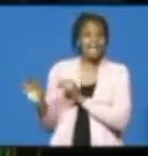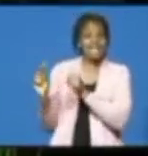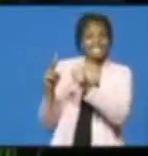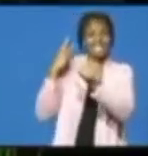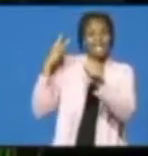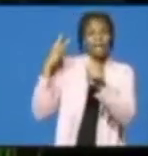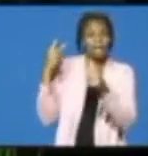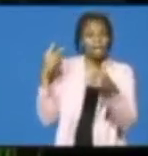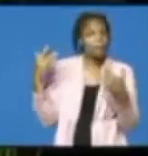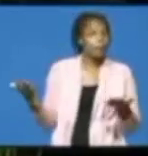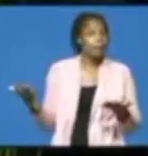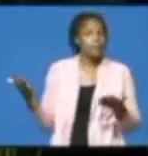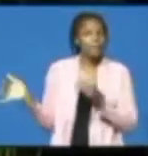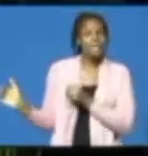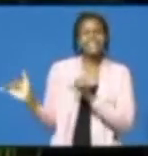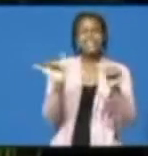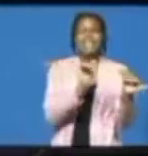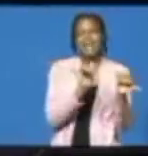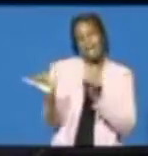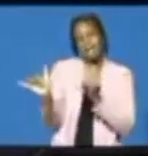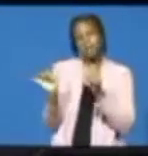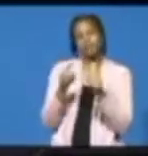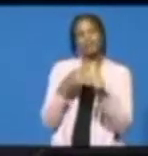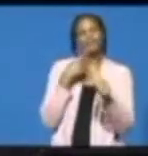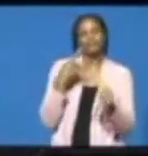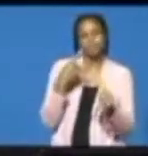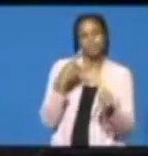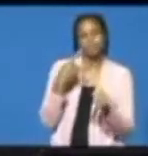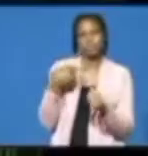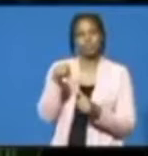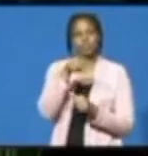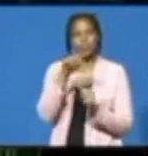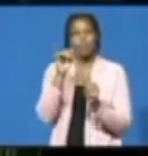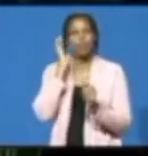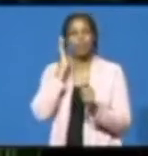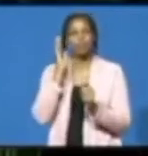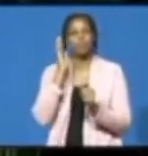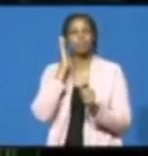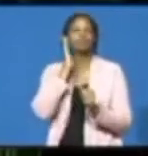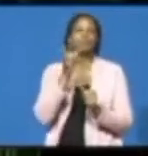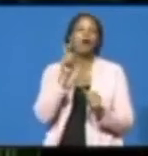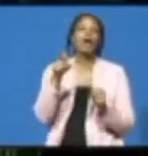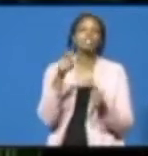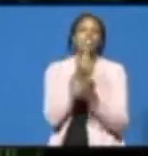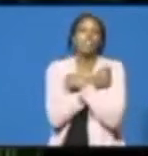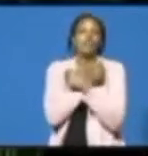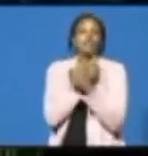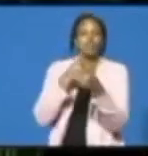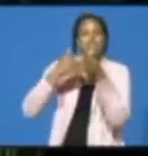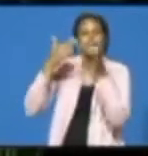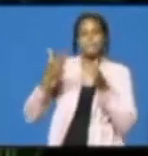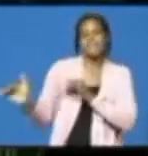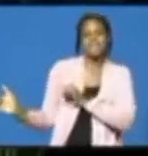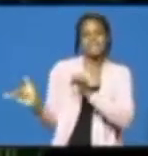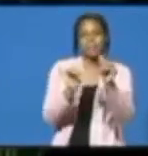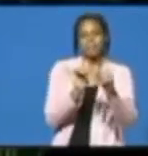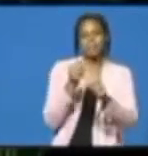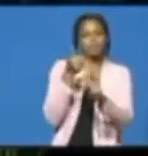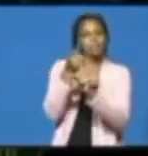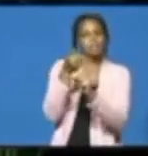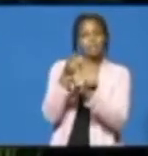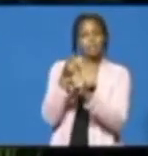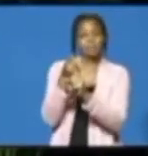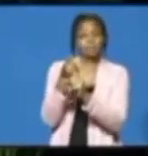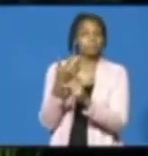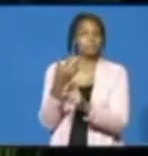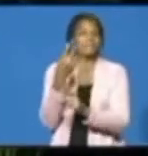second is like unto it. You shall love your neighbor as yourself. On